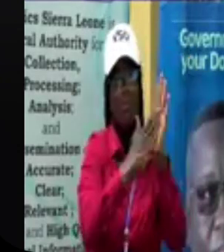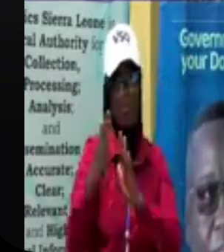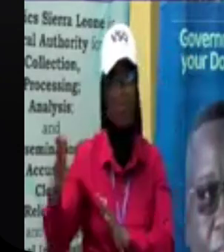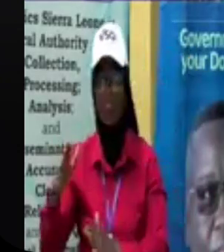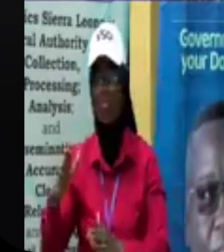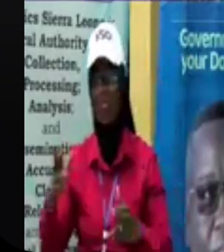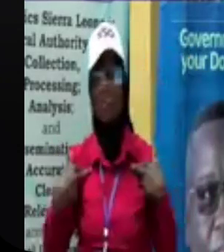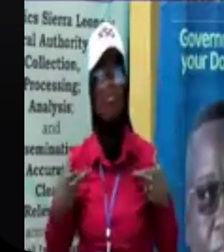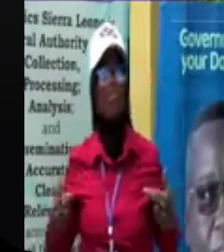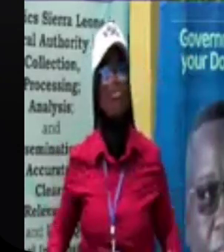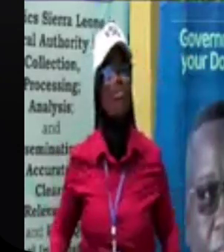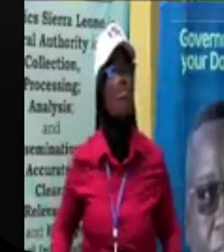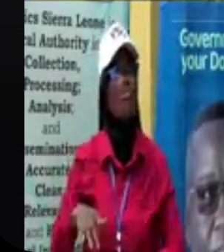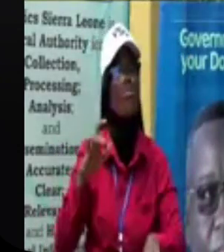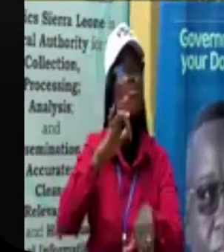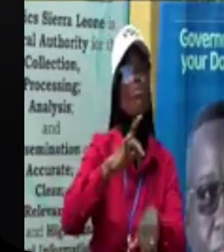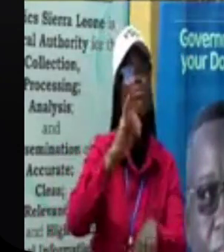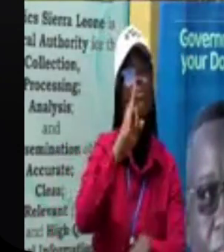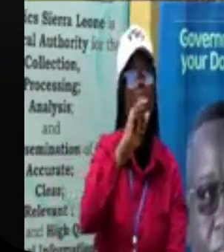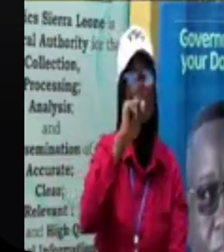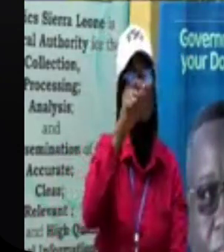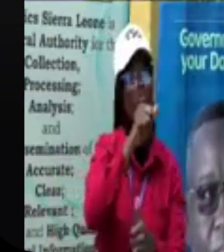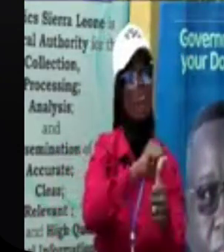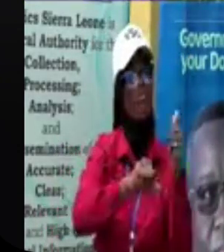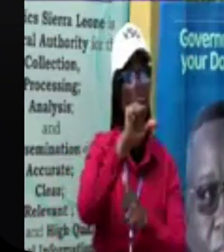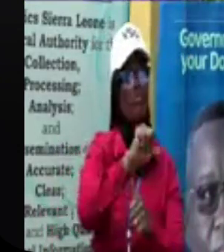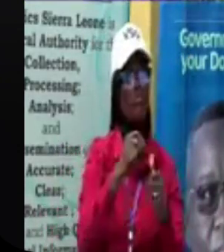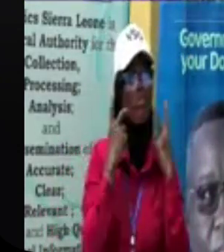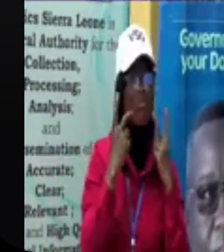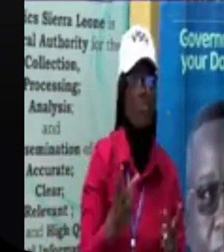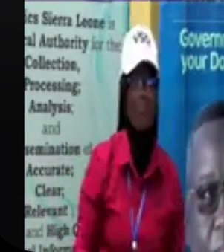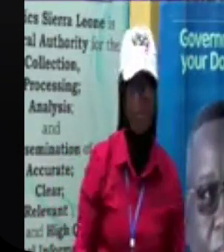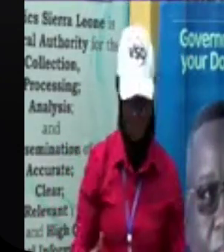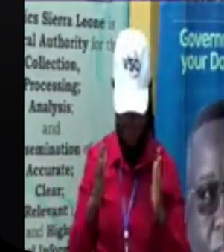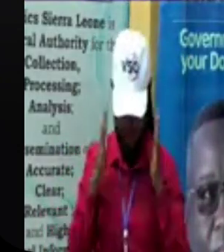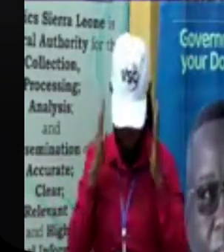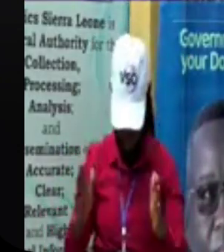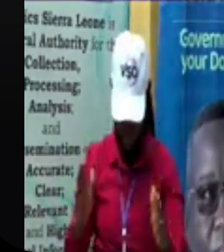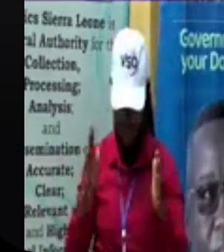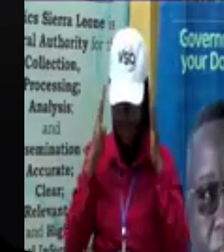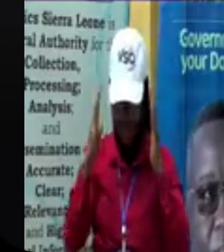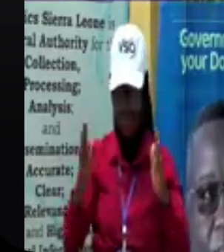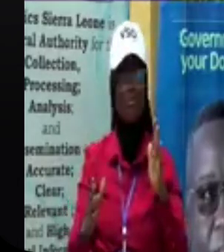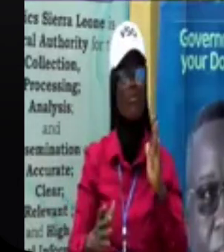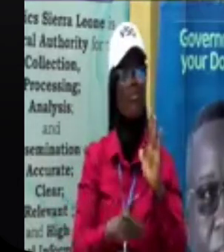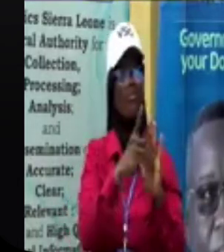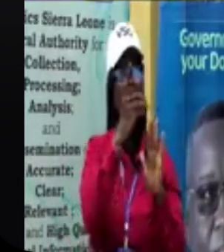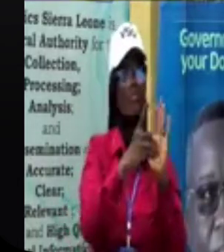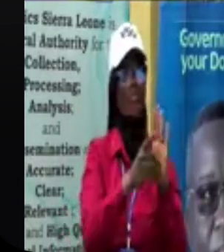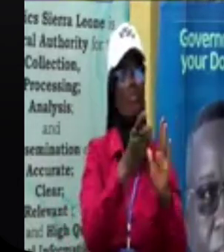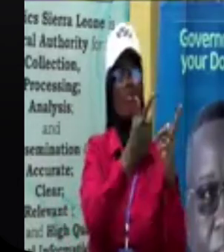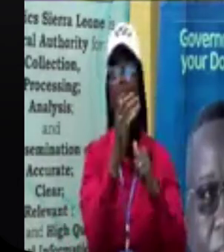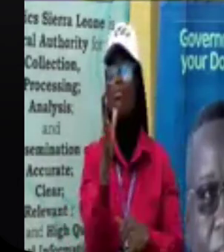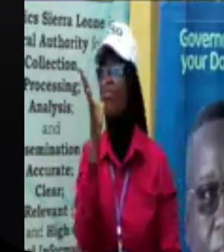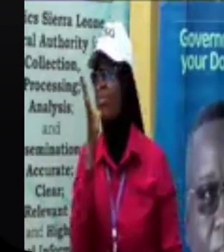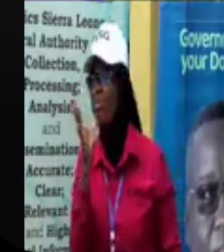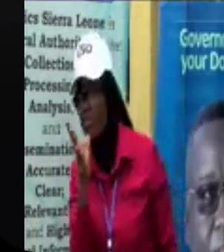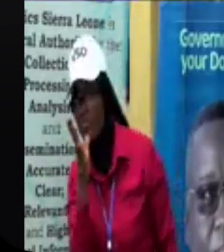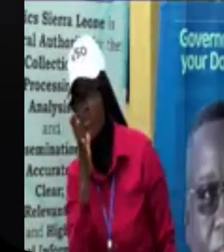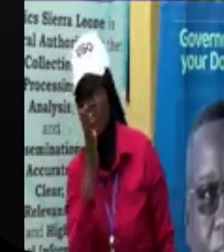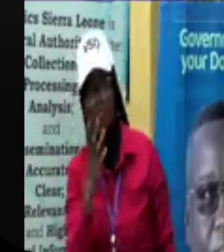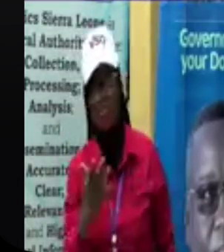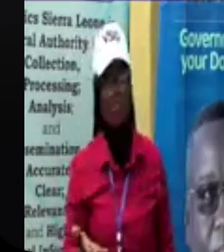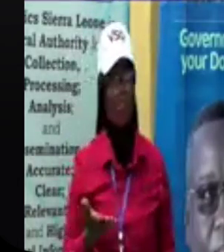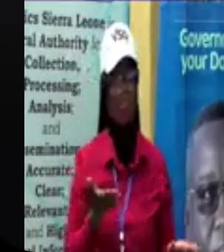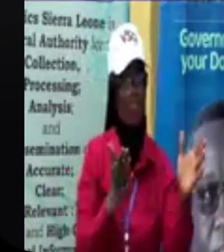don't touch on the health. I think that one area down the road don't see serious progress plan, especially when it comes to them and medium, you know, who can